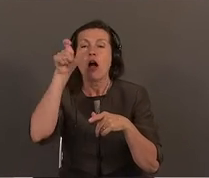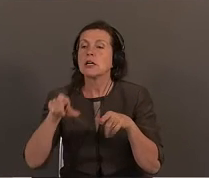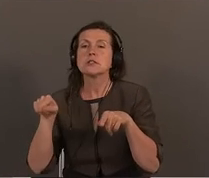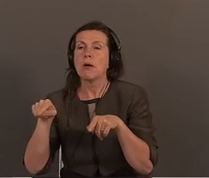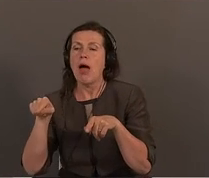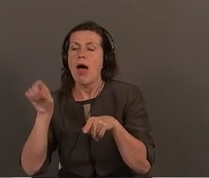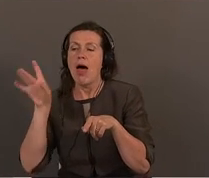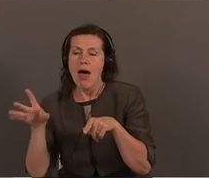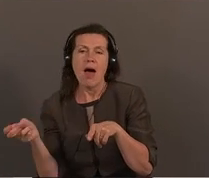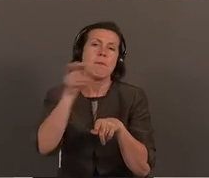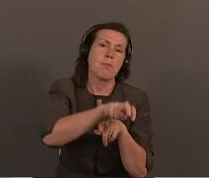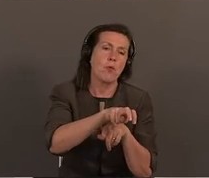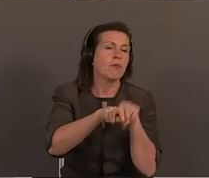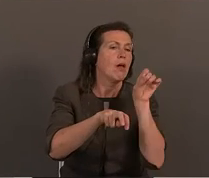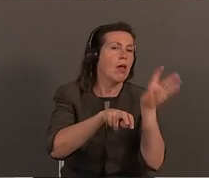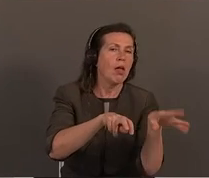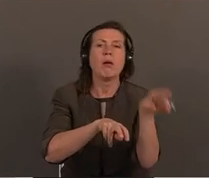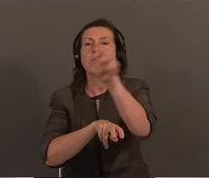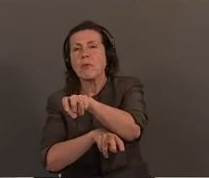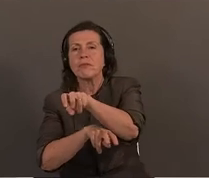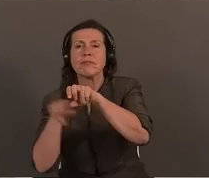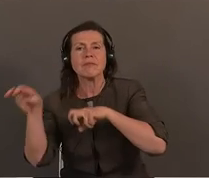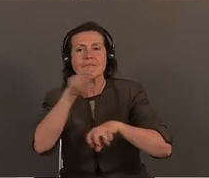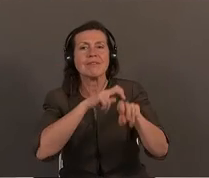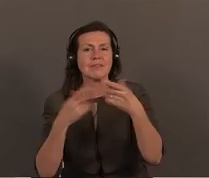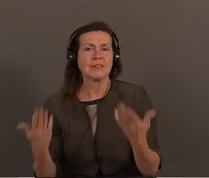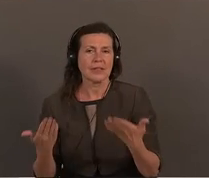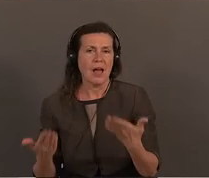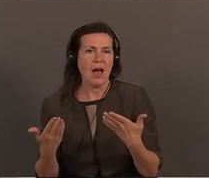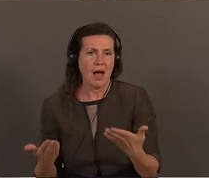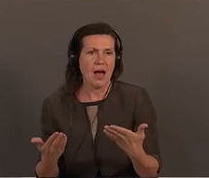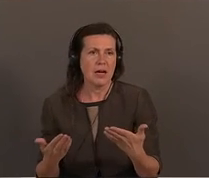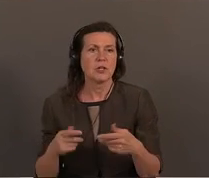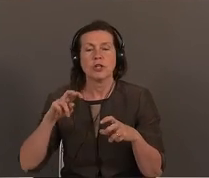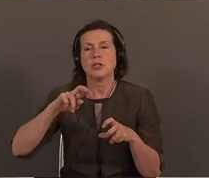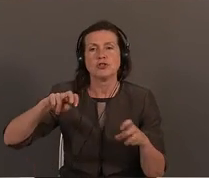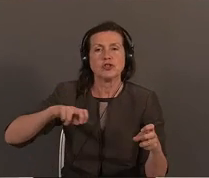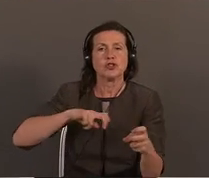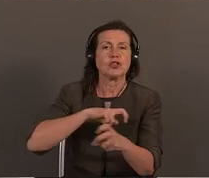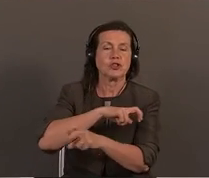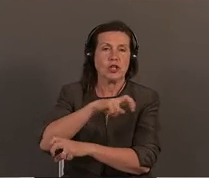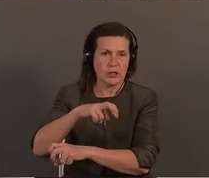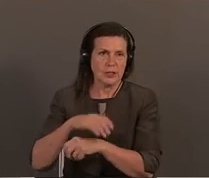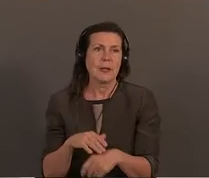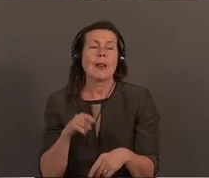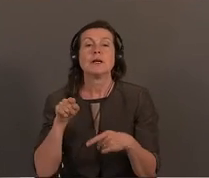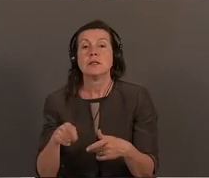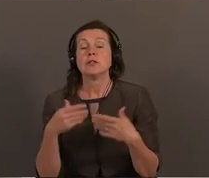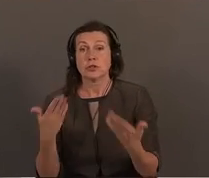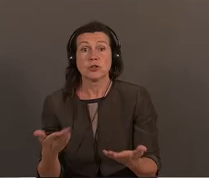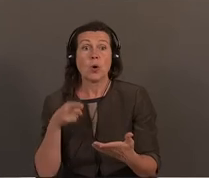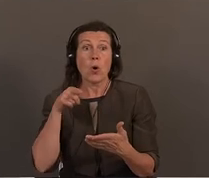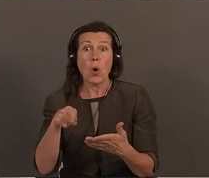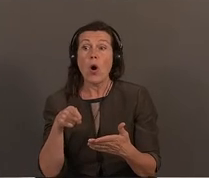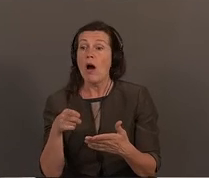another. If you provide uncompetitive offers in the market, either on the pricing or on the nature of the services that you provide, they will